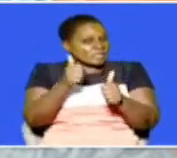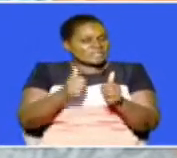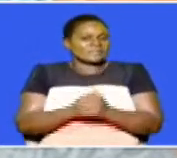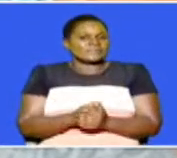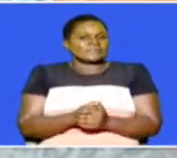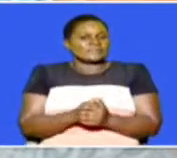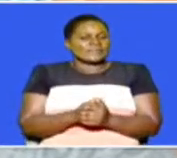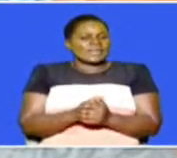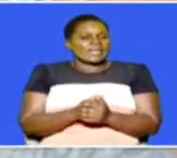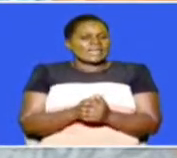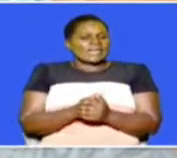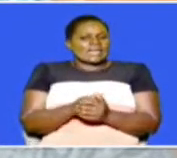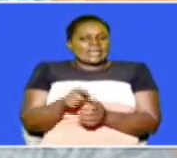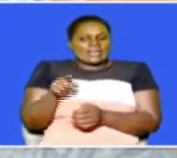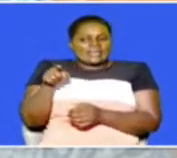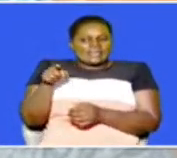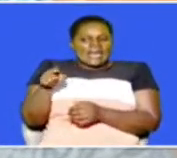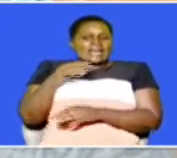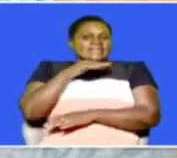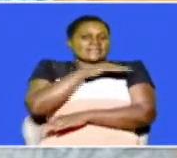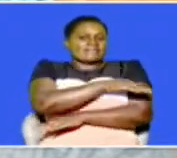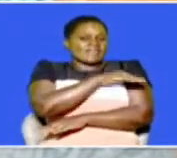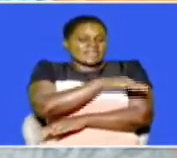is that evening